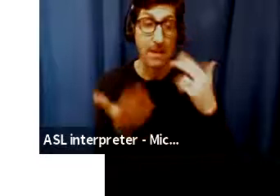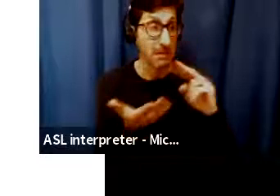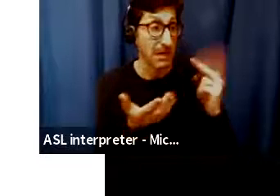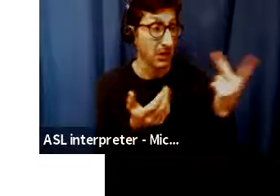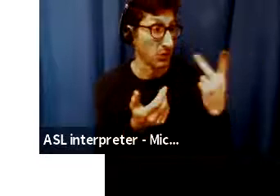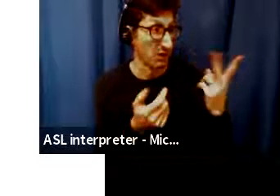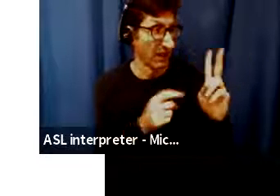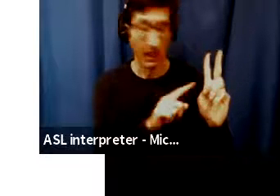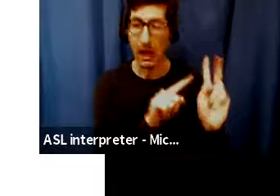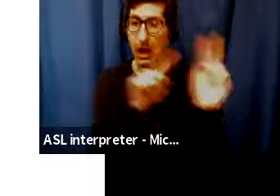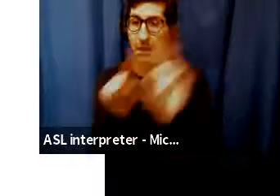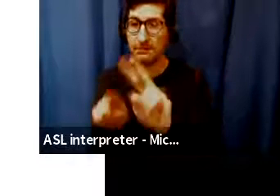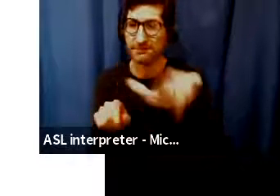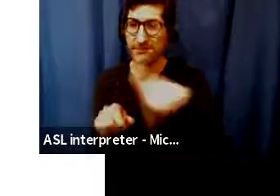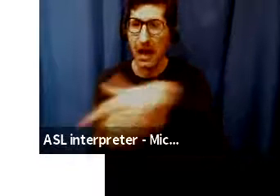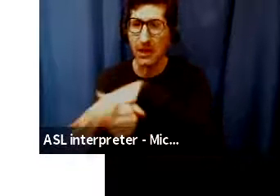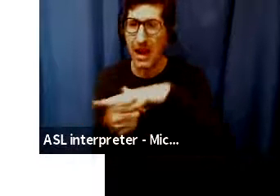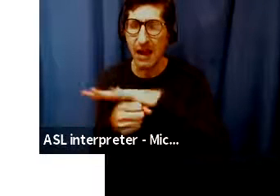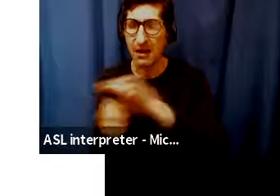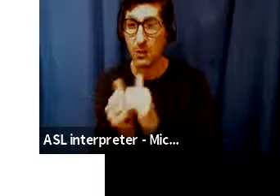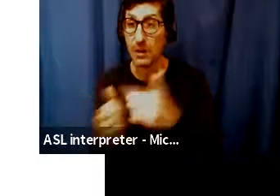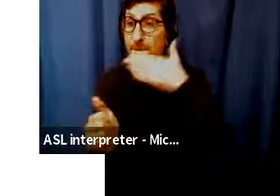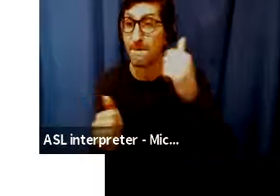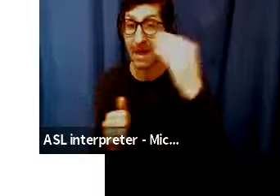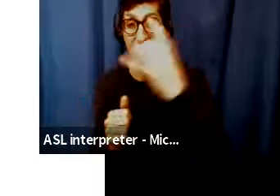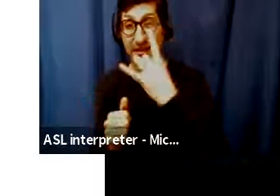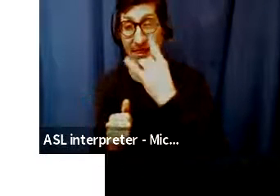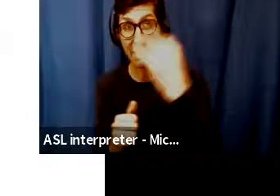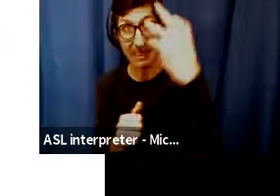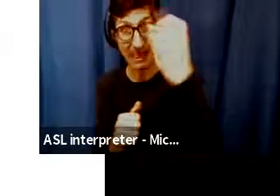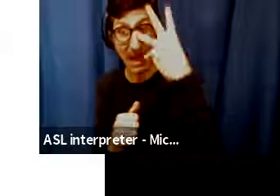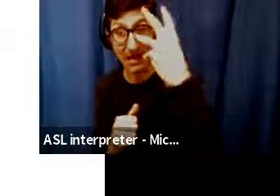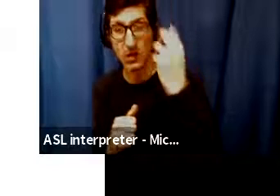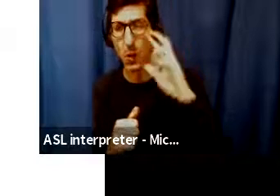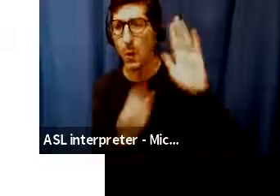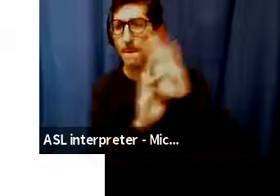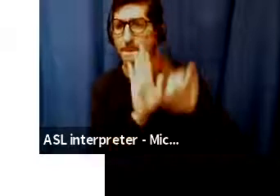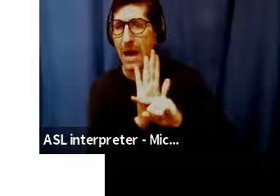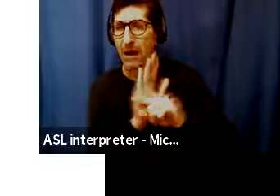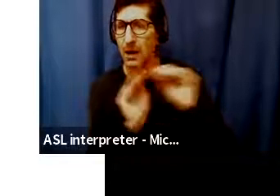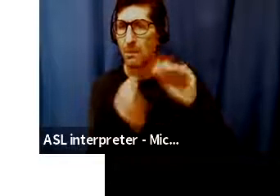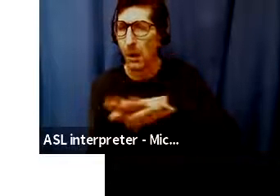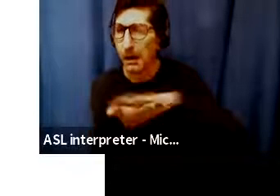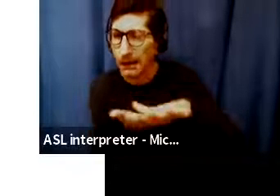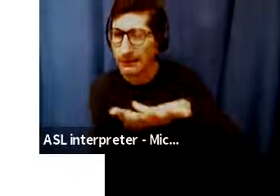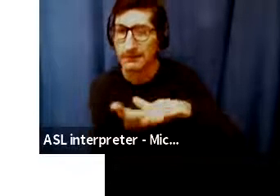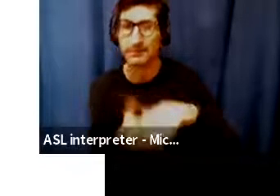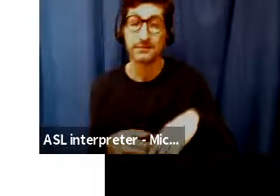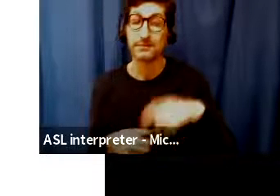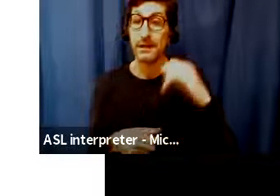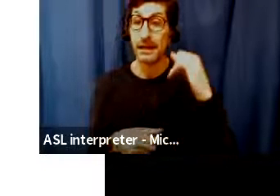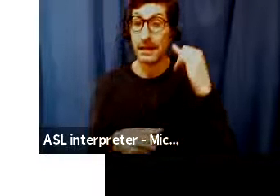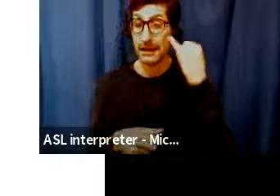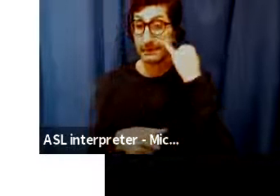lighting and with a plain background. Also, glare is a big issue when you're